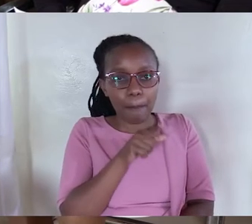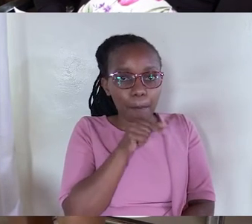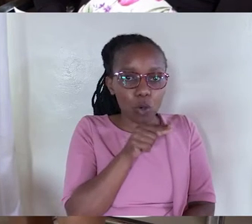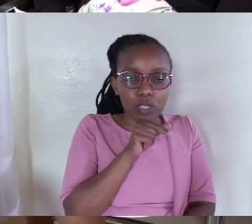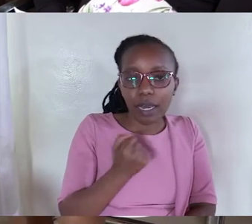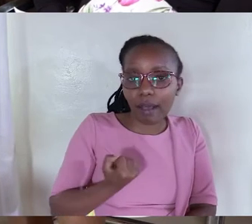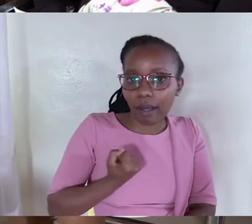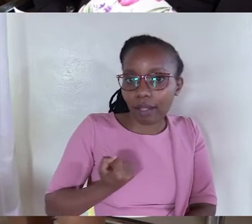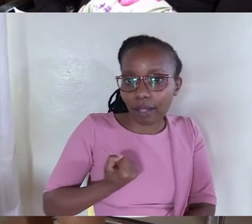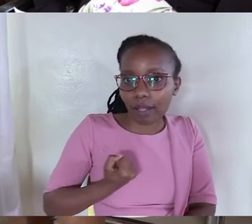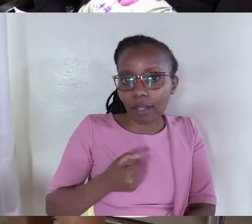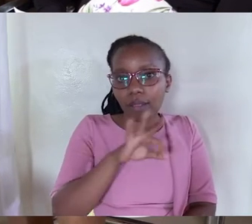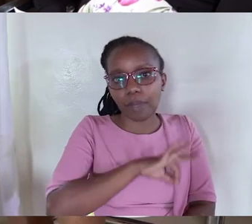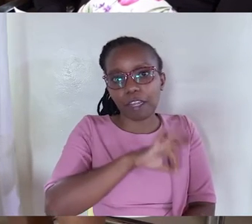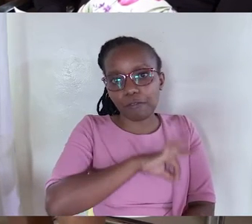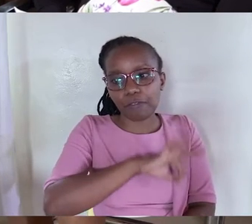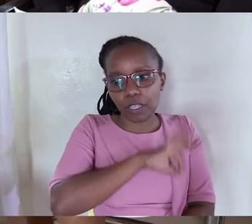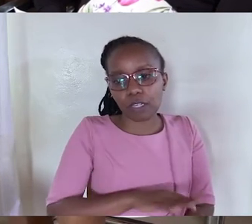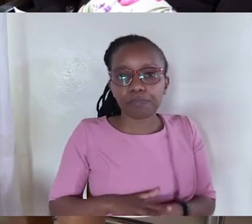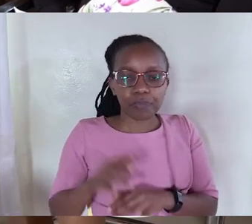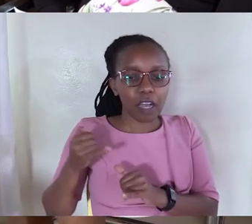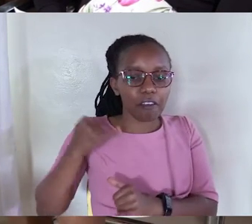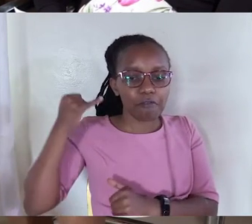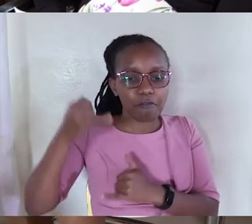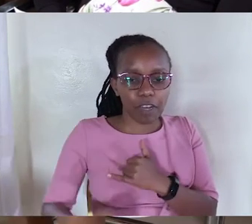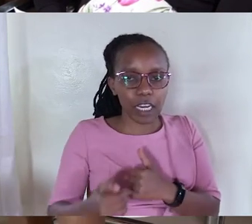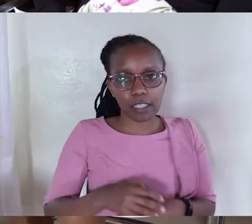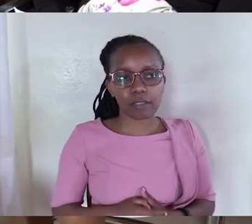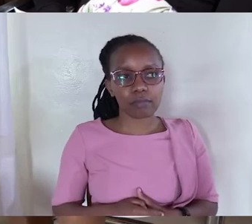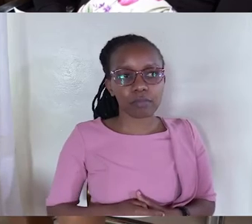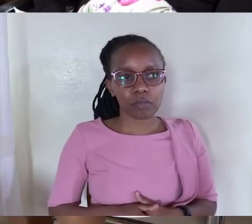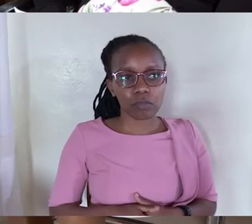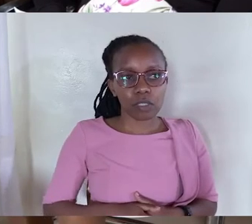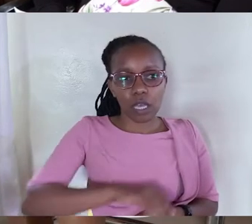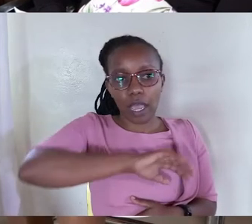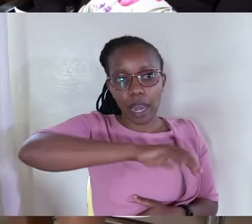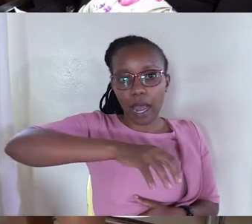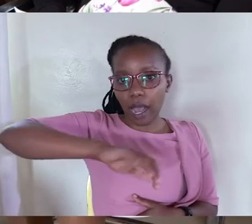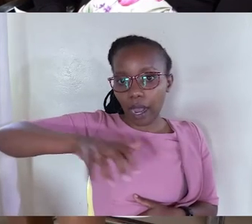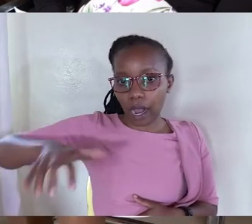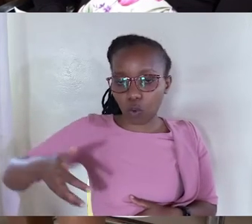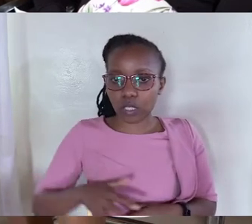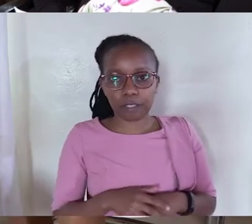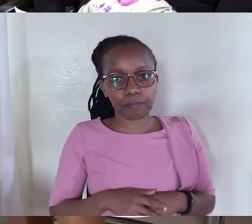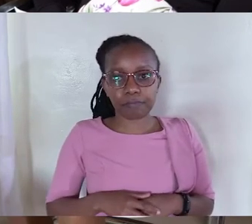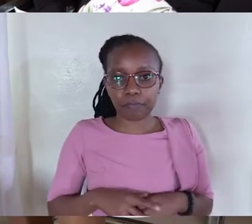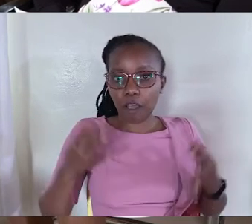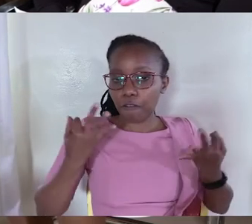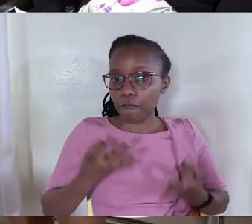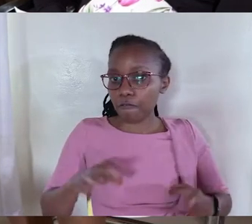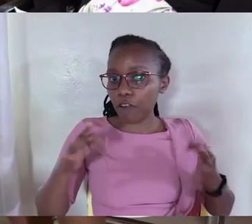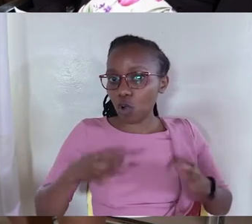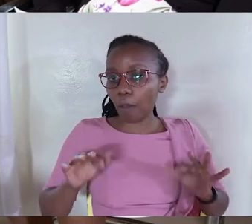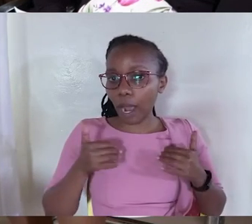and girls will benefit. And finally, we find that in counties that practice negotiated democracies,